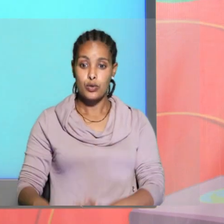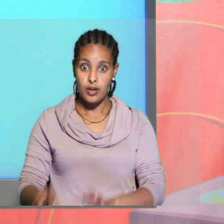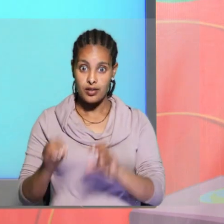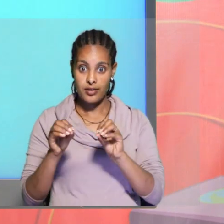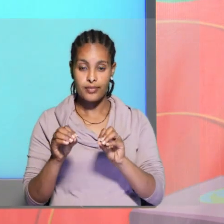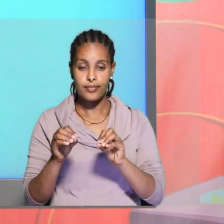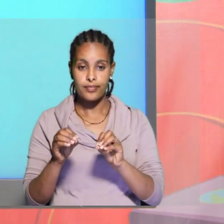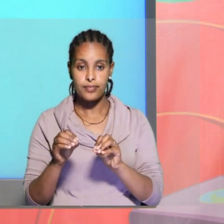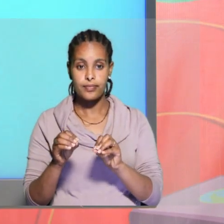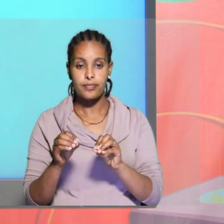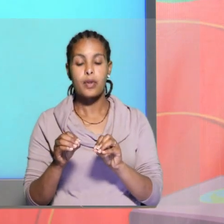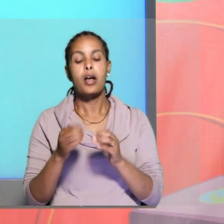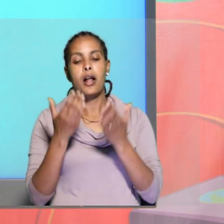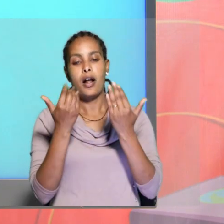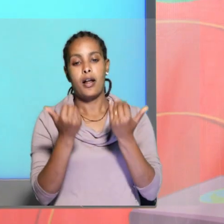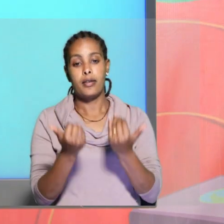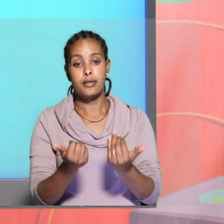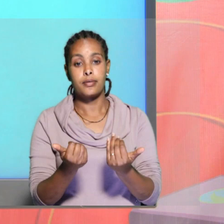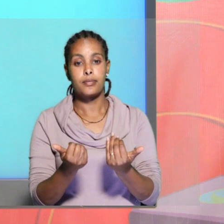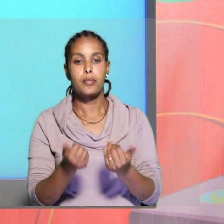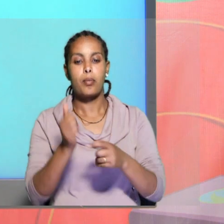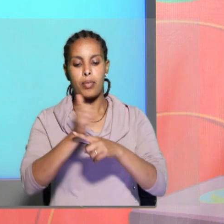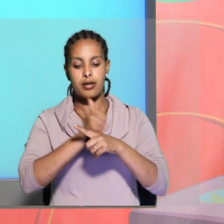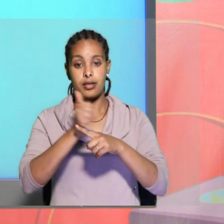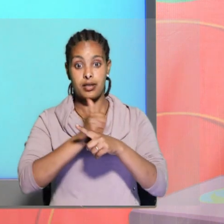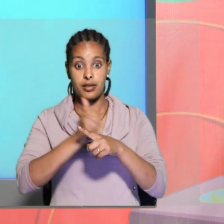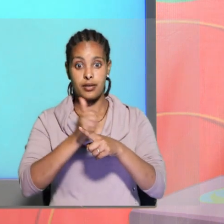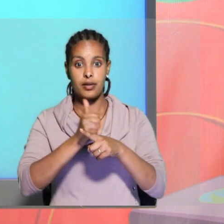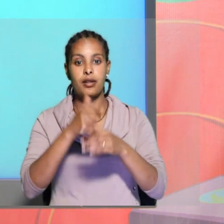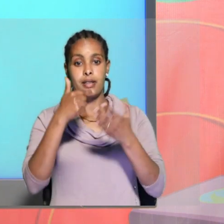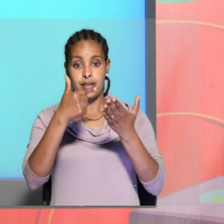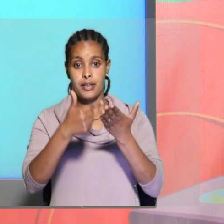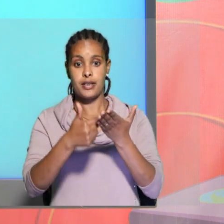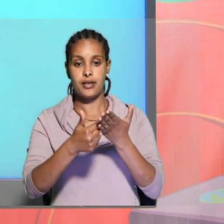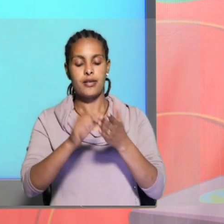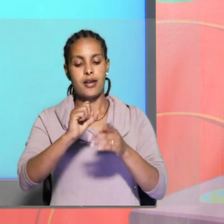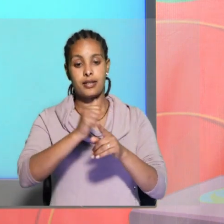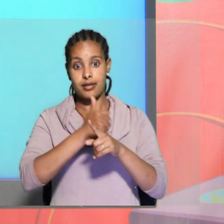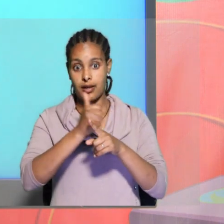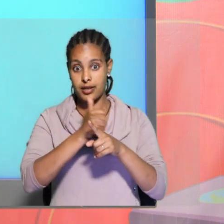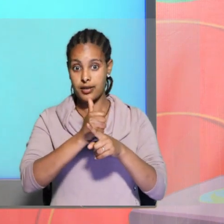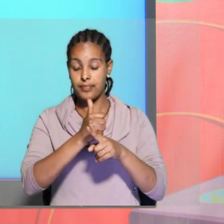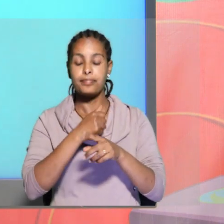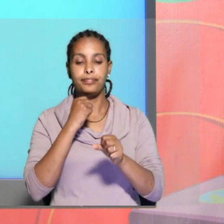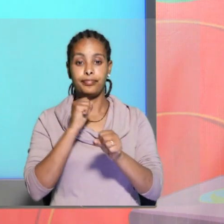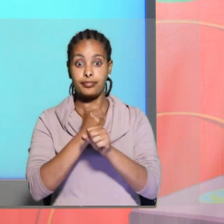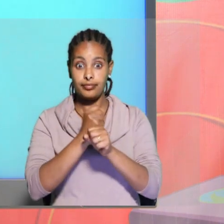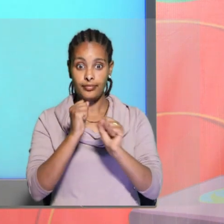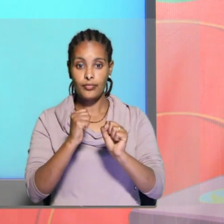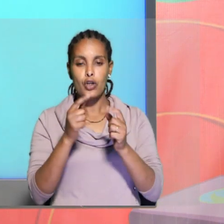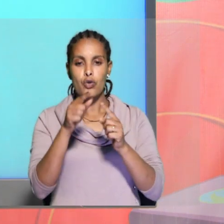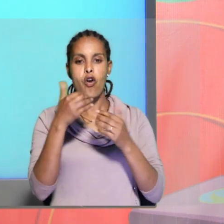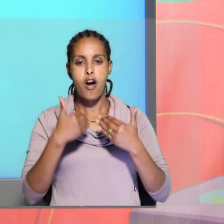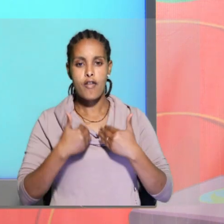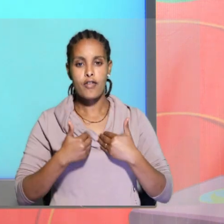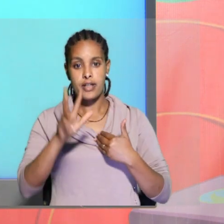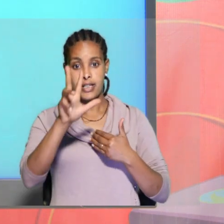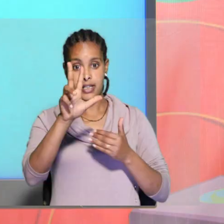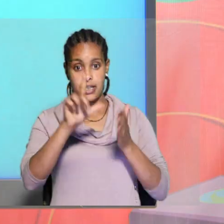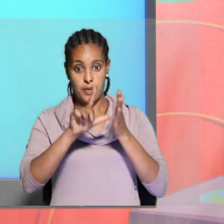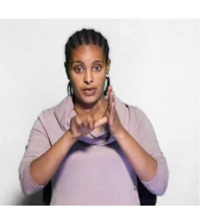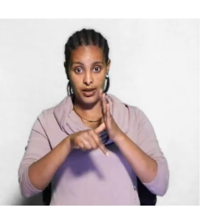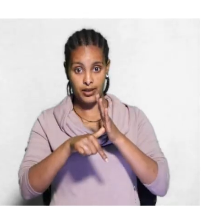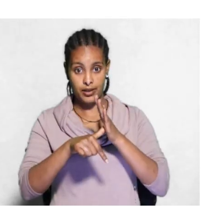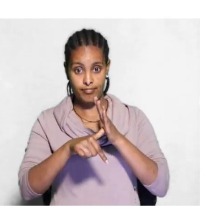Students, let us practice this exercise. You have 3